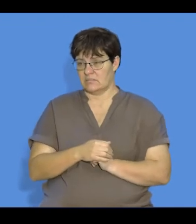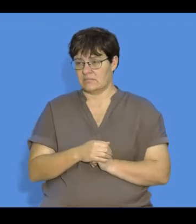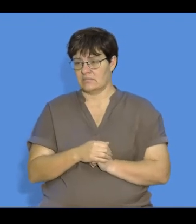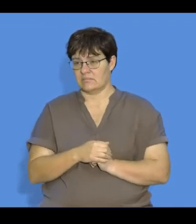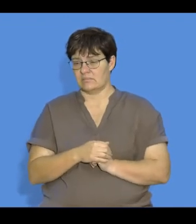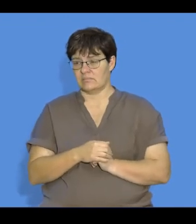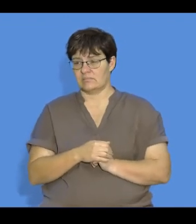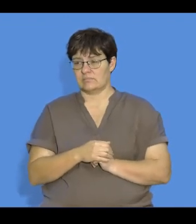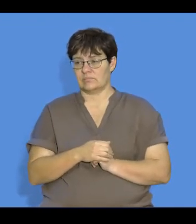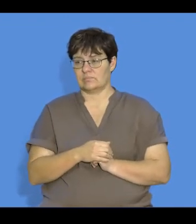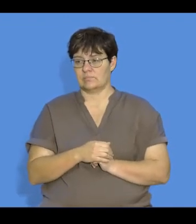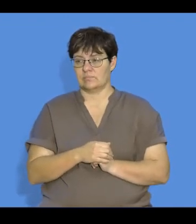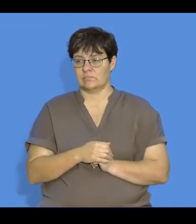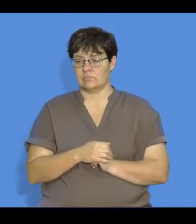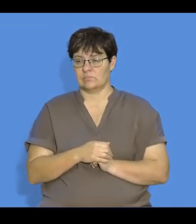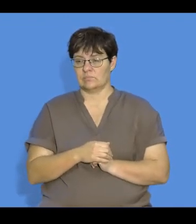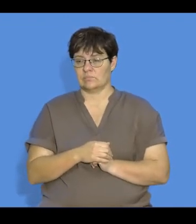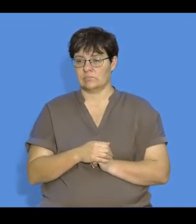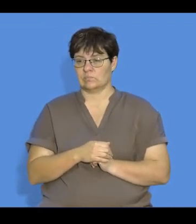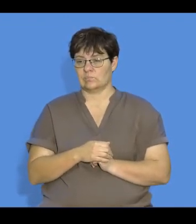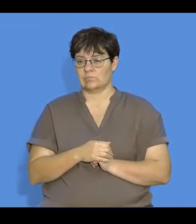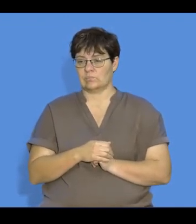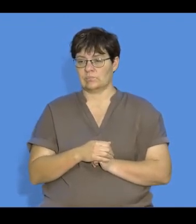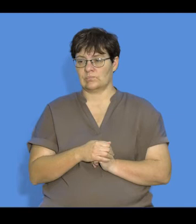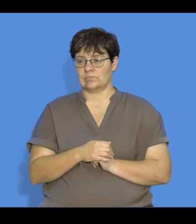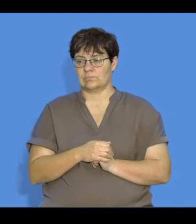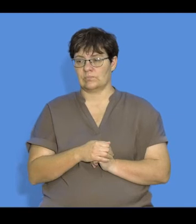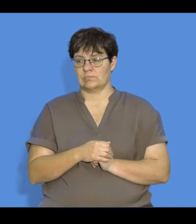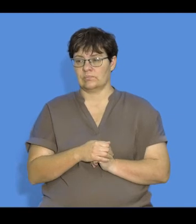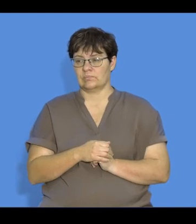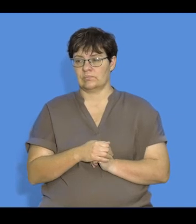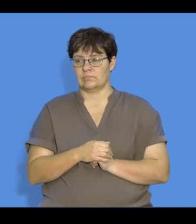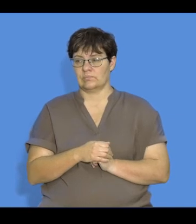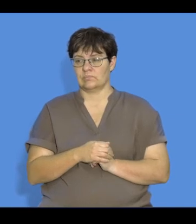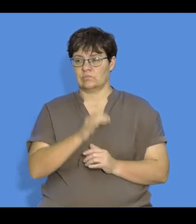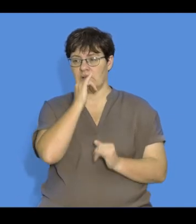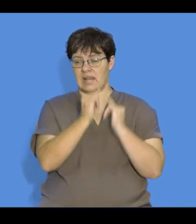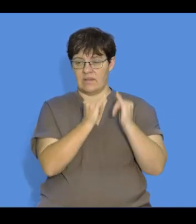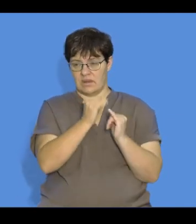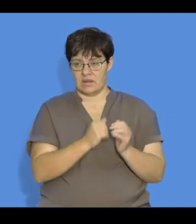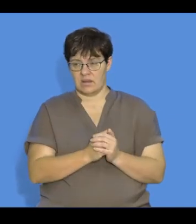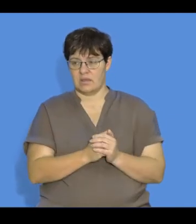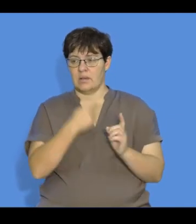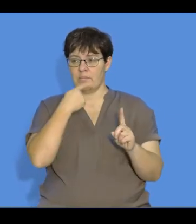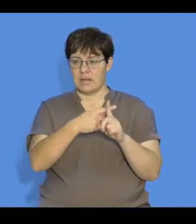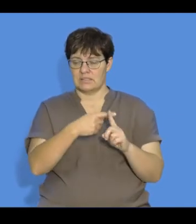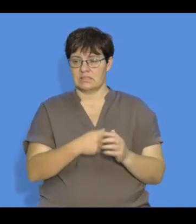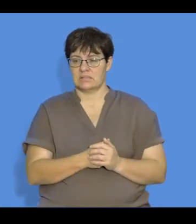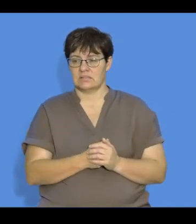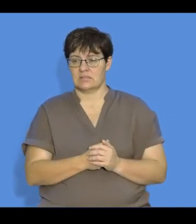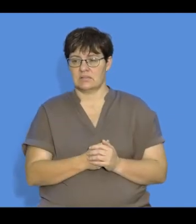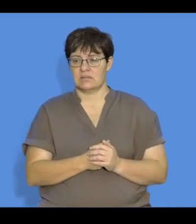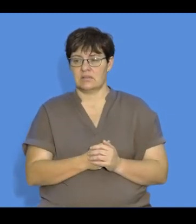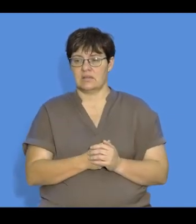total resistance in this circuit, which is R parallel, is equals to 11 plus the 11